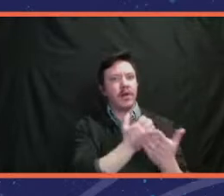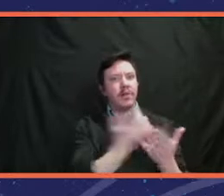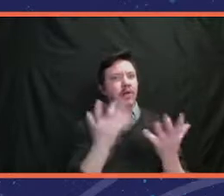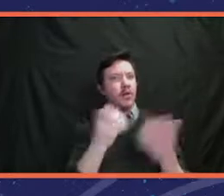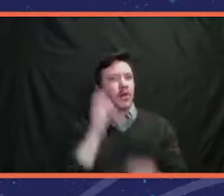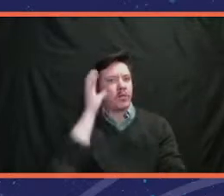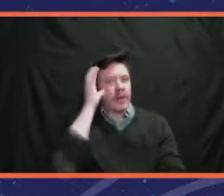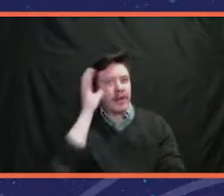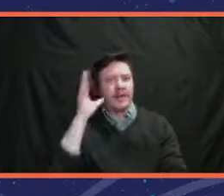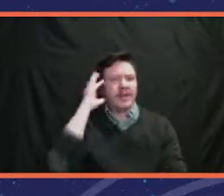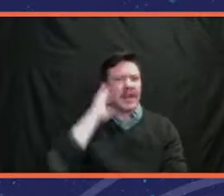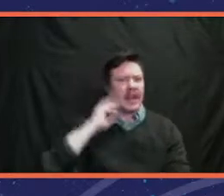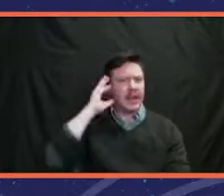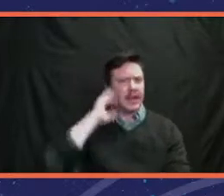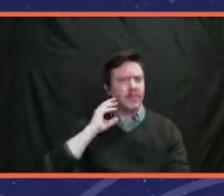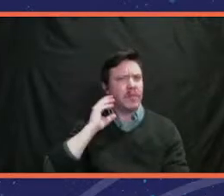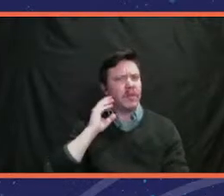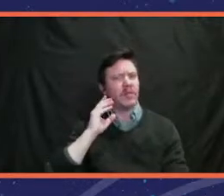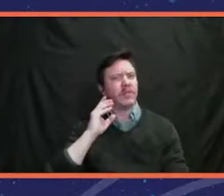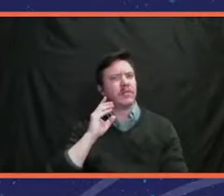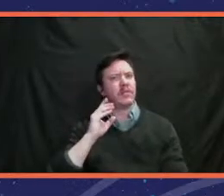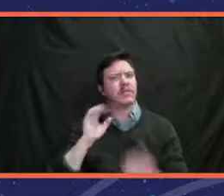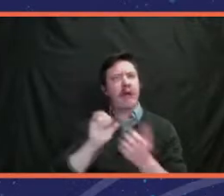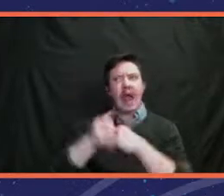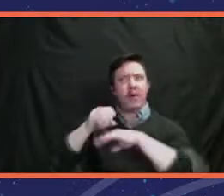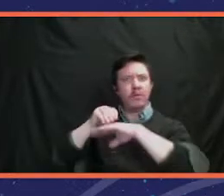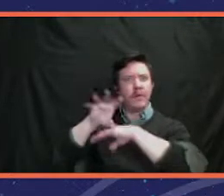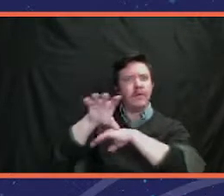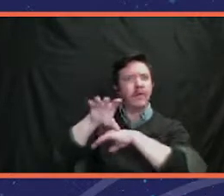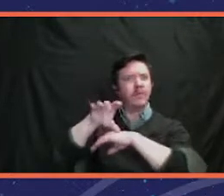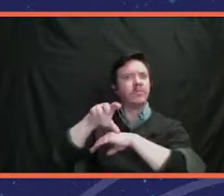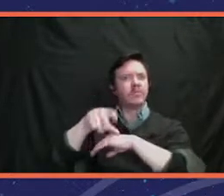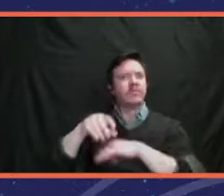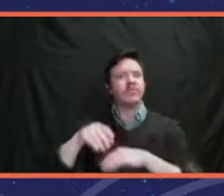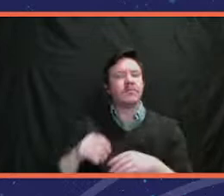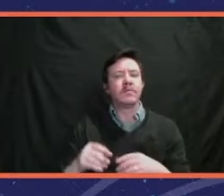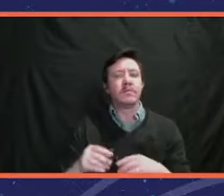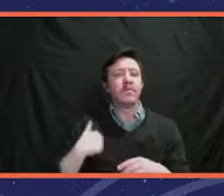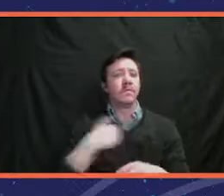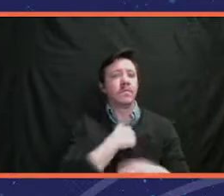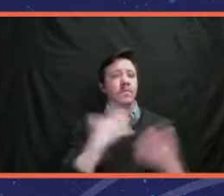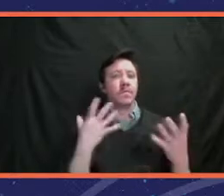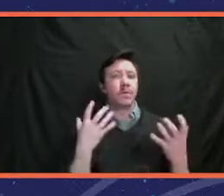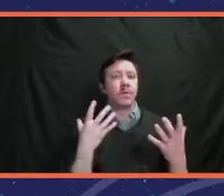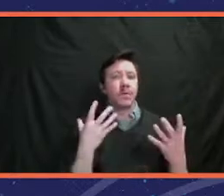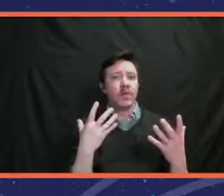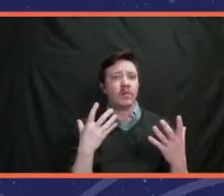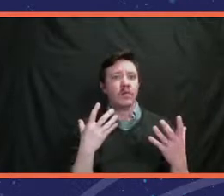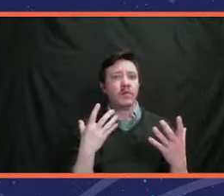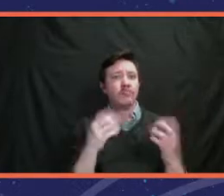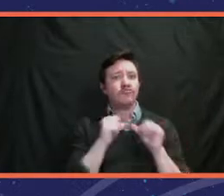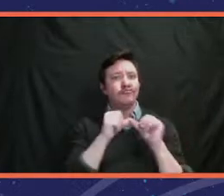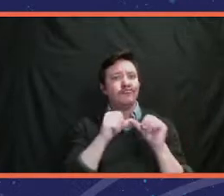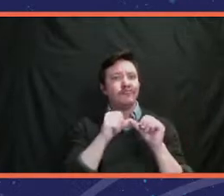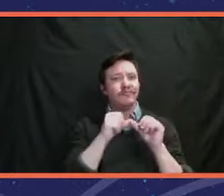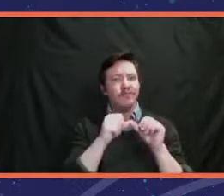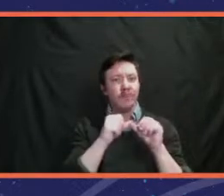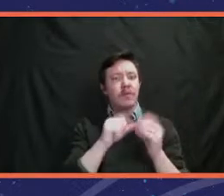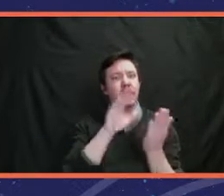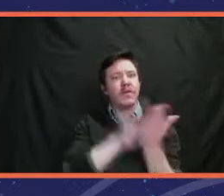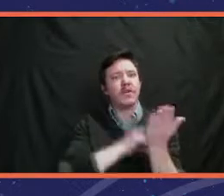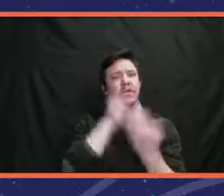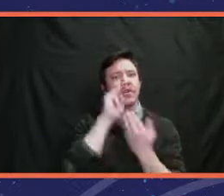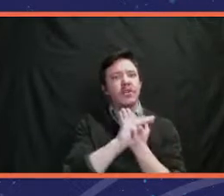experience the effects of it. And we also want to continue doing curriculum design